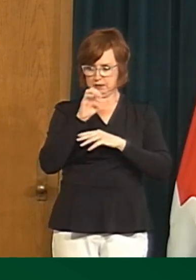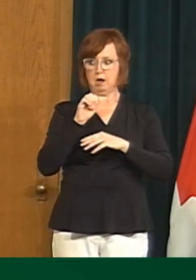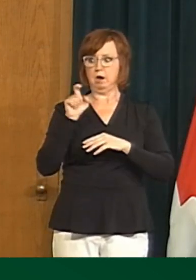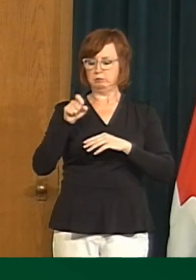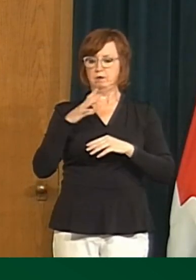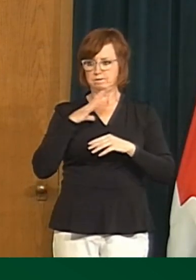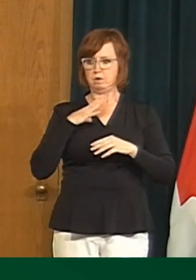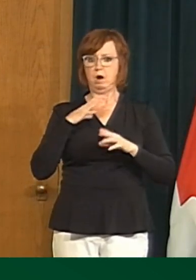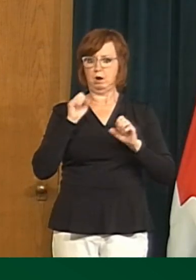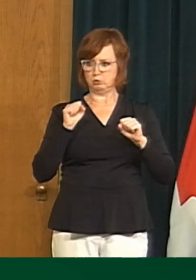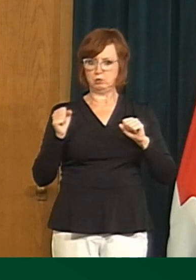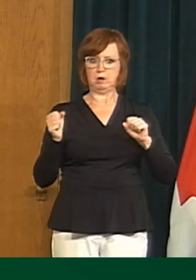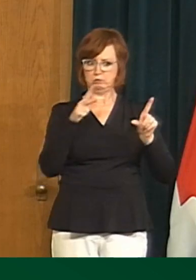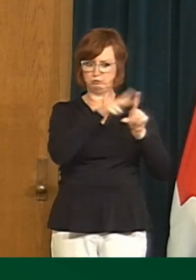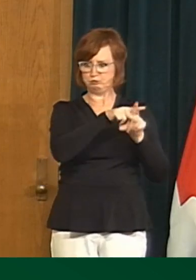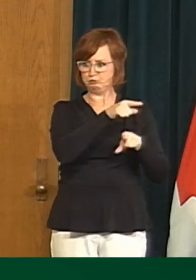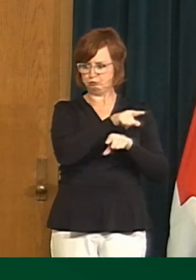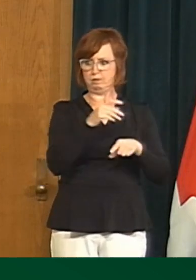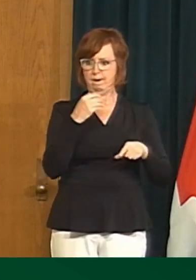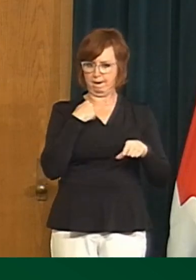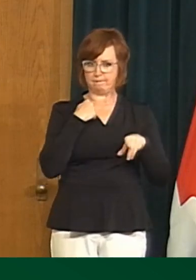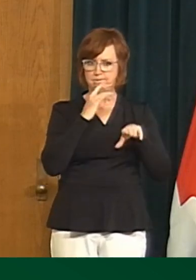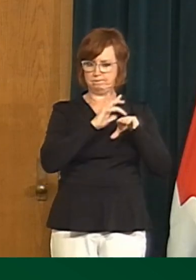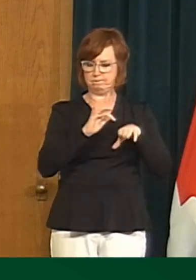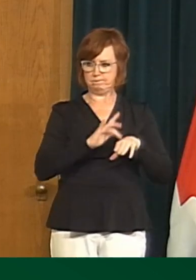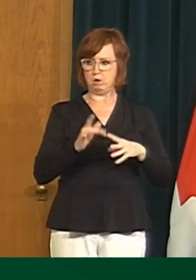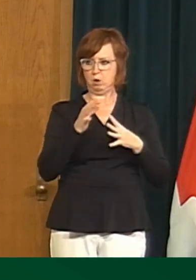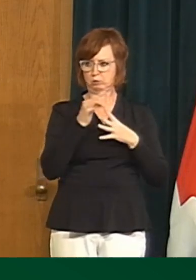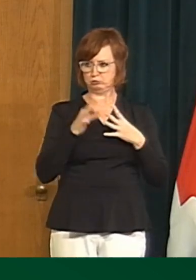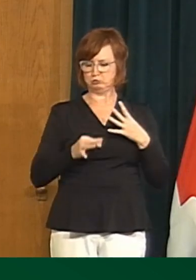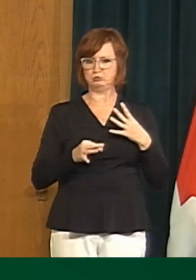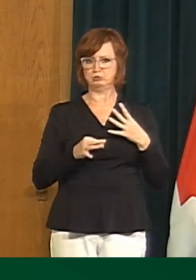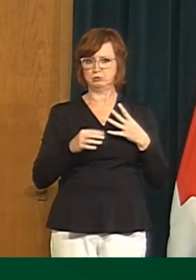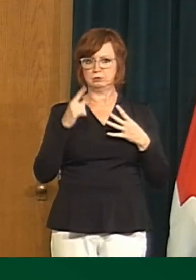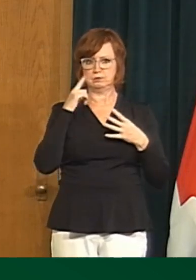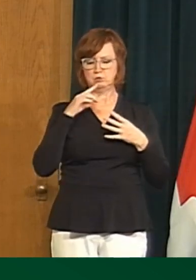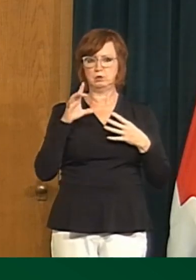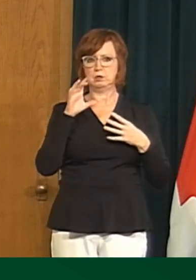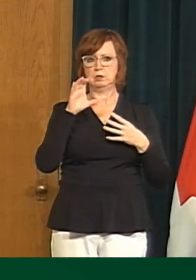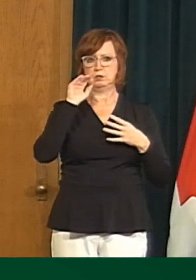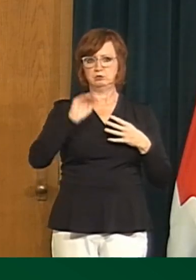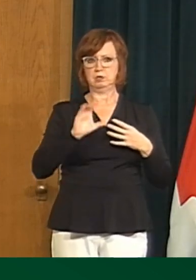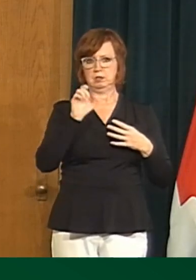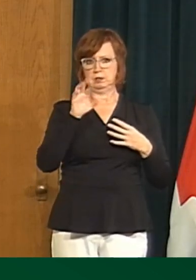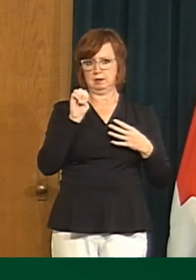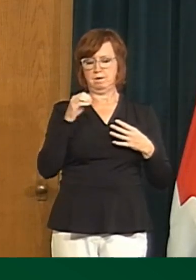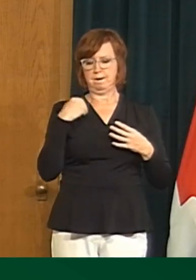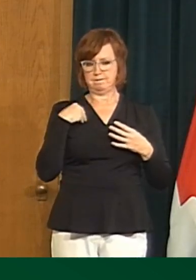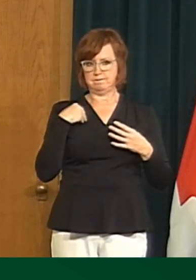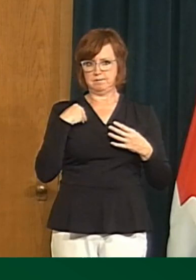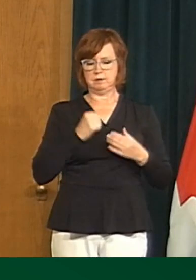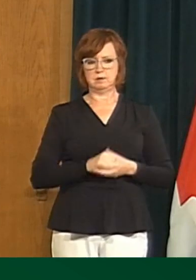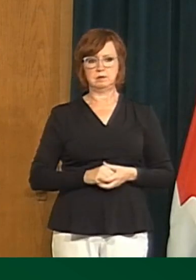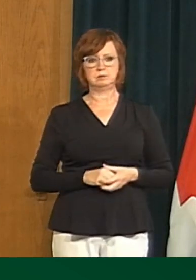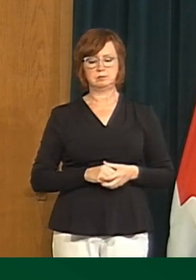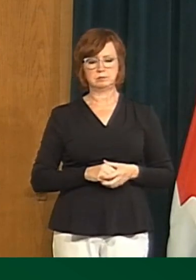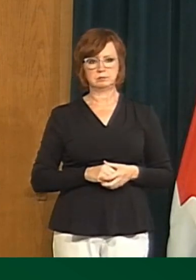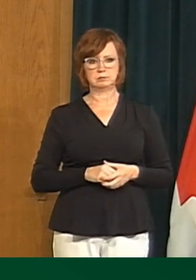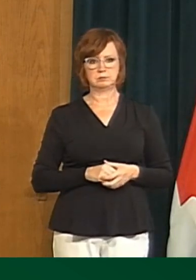need some options or access to childcare. So there are options and supports in place